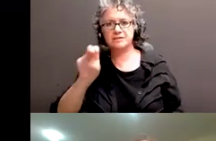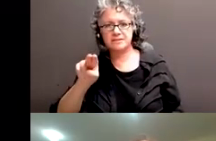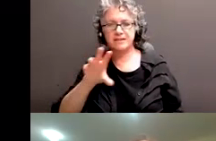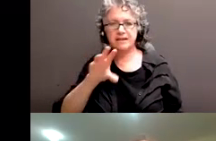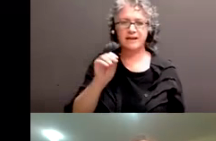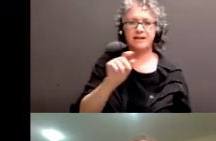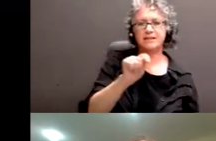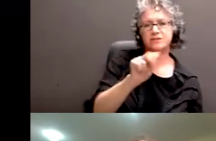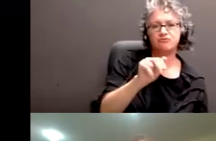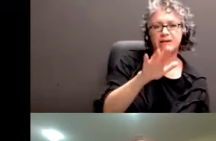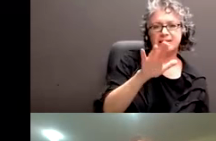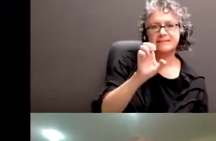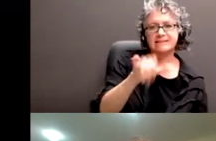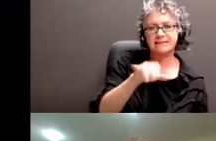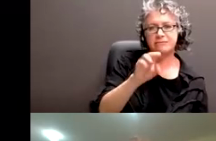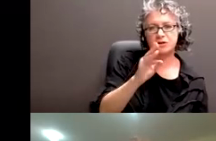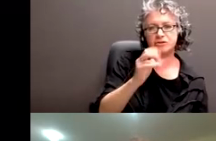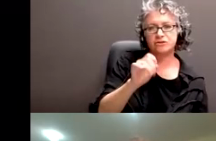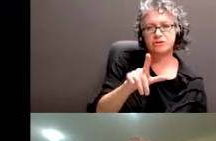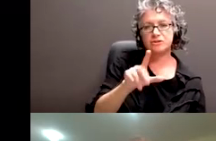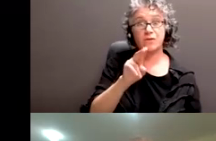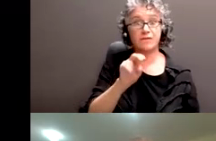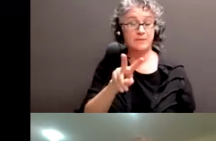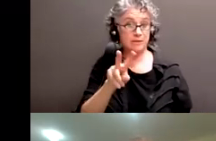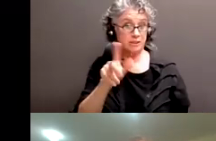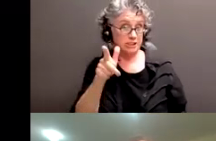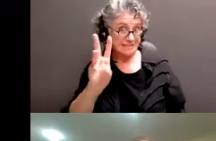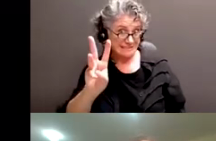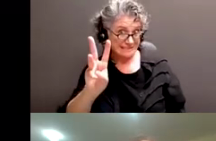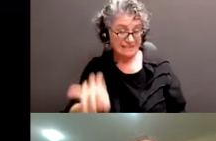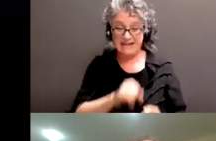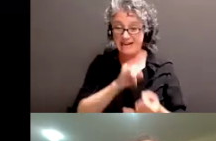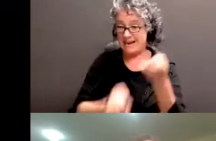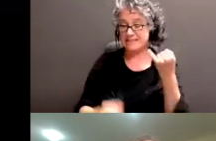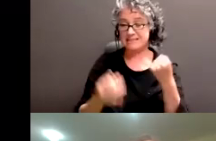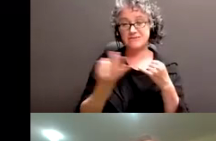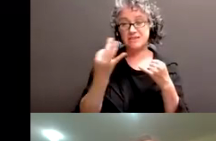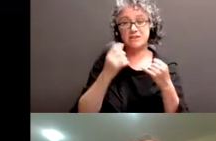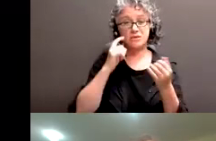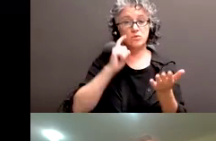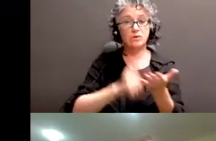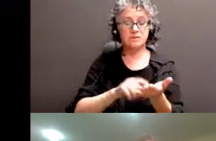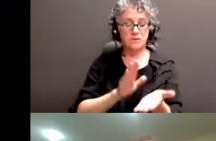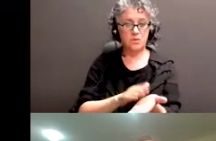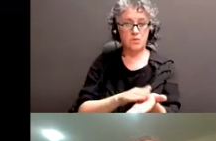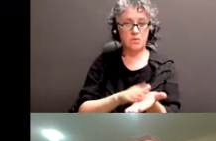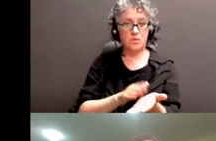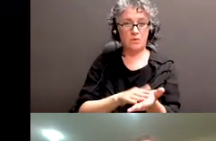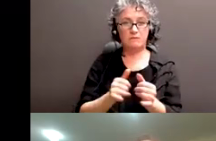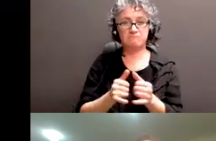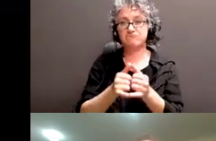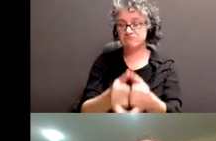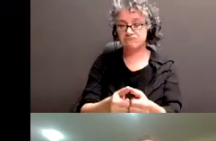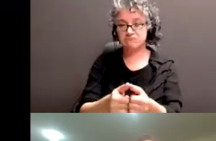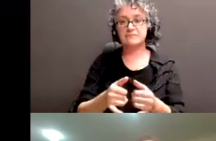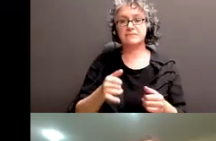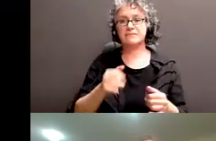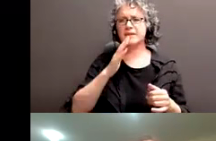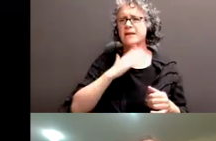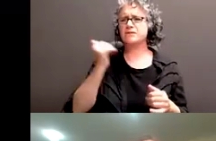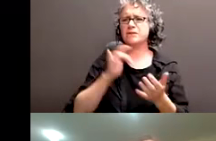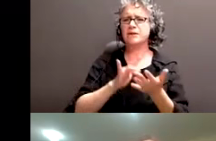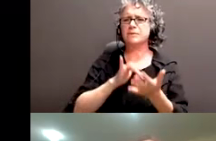November 26th. And lastly, on Friday, we'll be having a recognition award for some of our elder abuse networks in Ontario and having